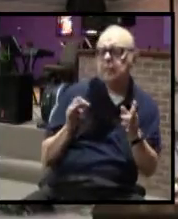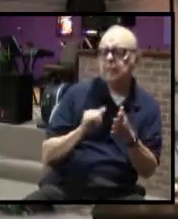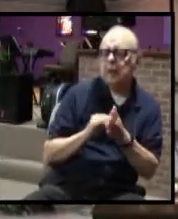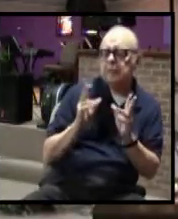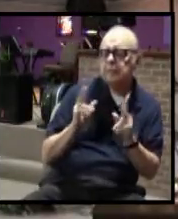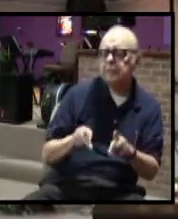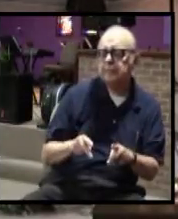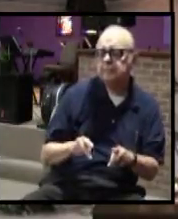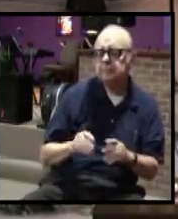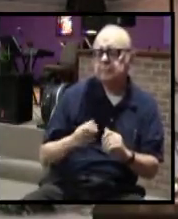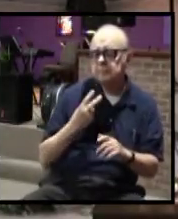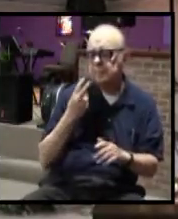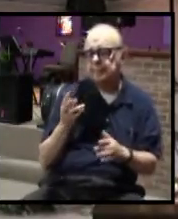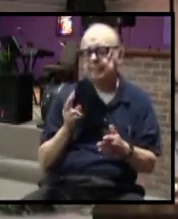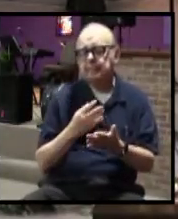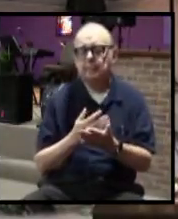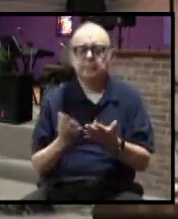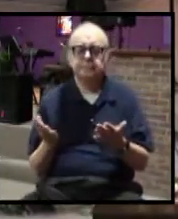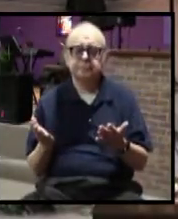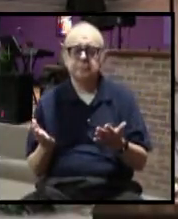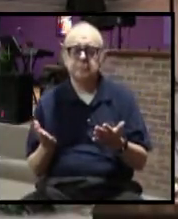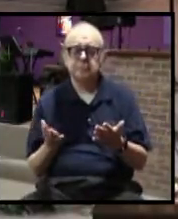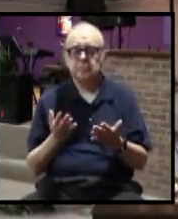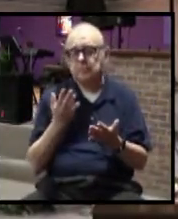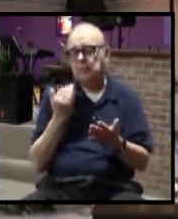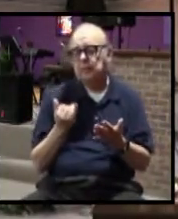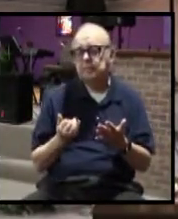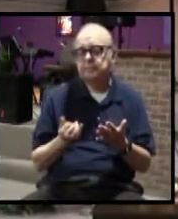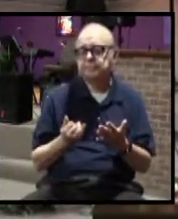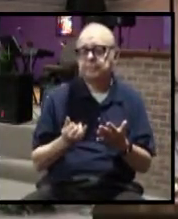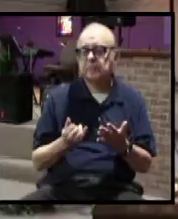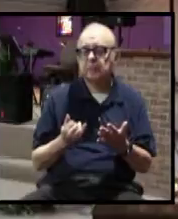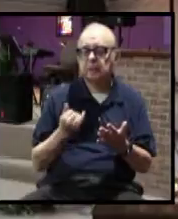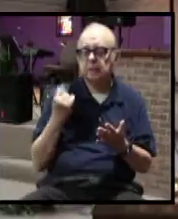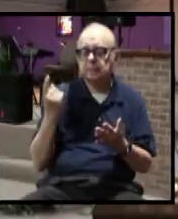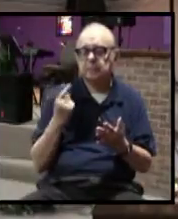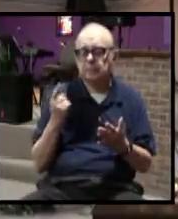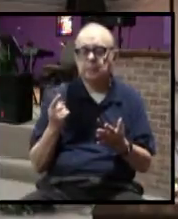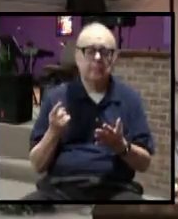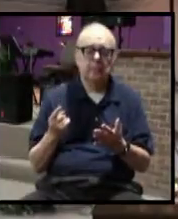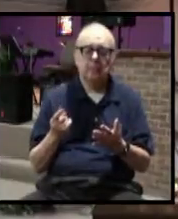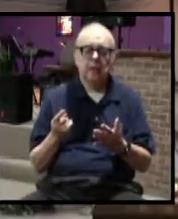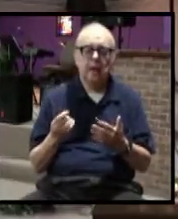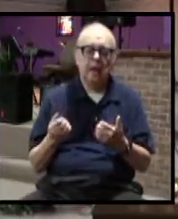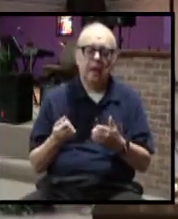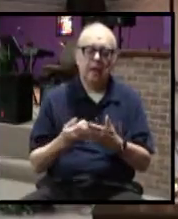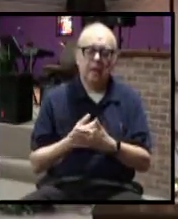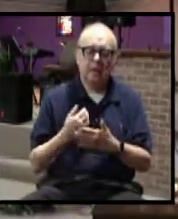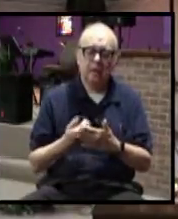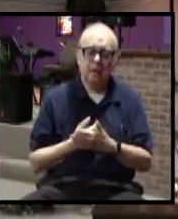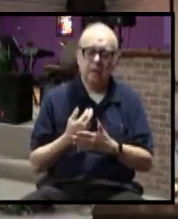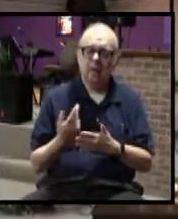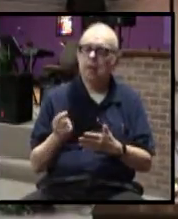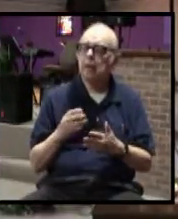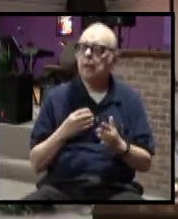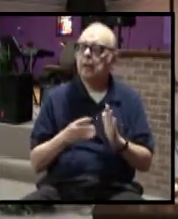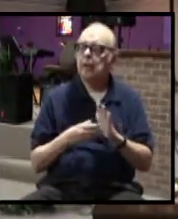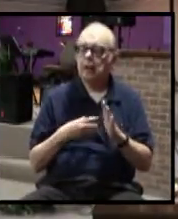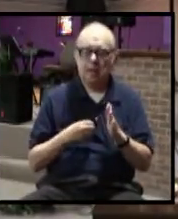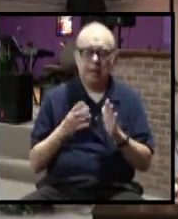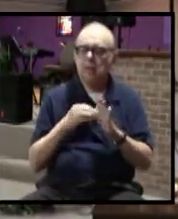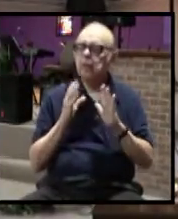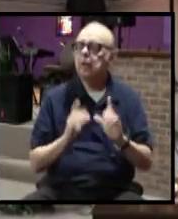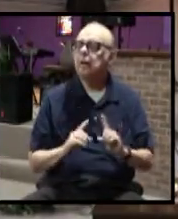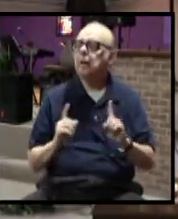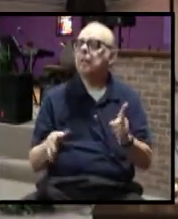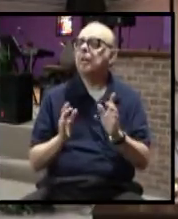And how do we look at it? And how do we see these things? Because, you've got to think about how revolutionary it was for